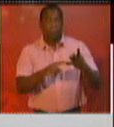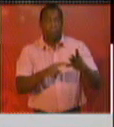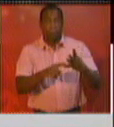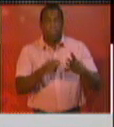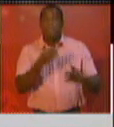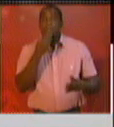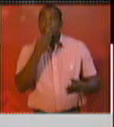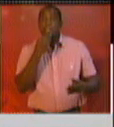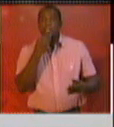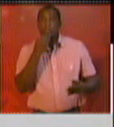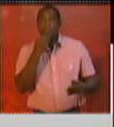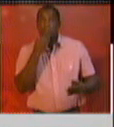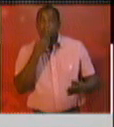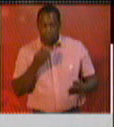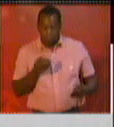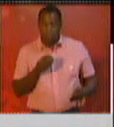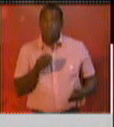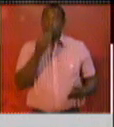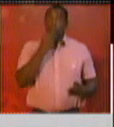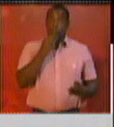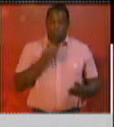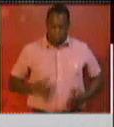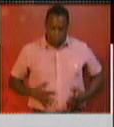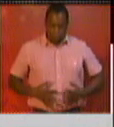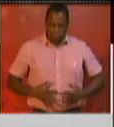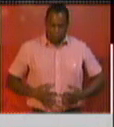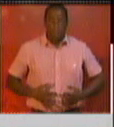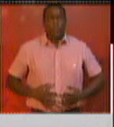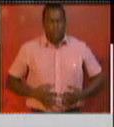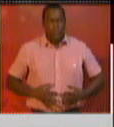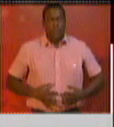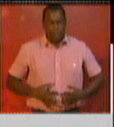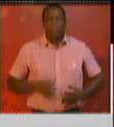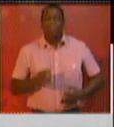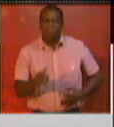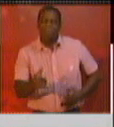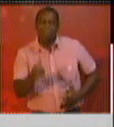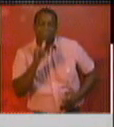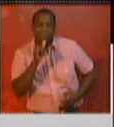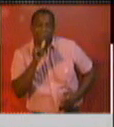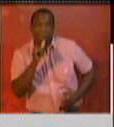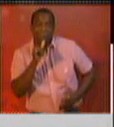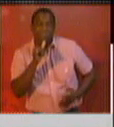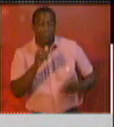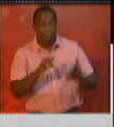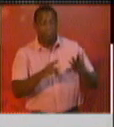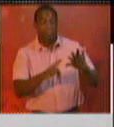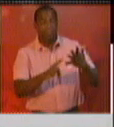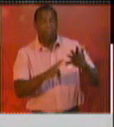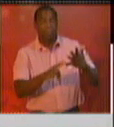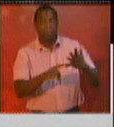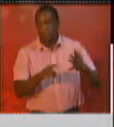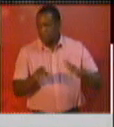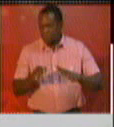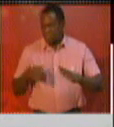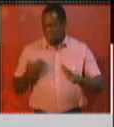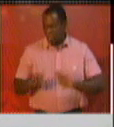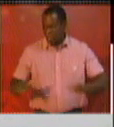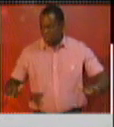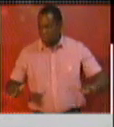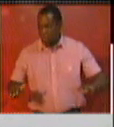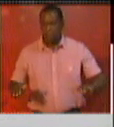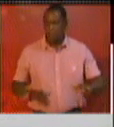intoxication. Do not consume alcohol in the presence of minors. Avoid drinking different types